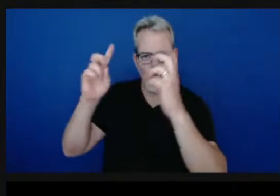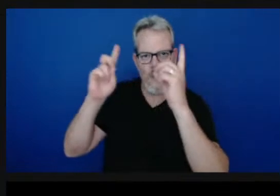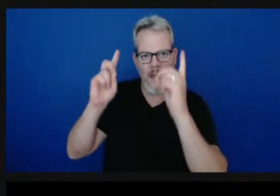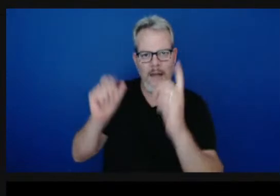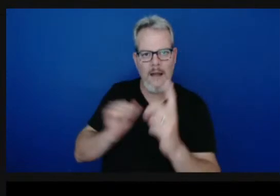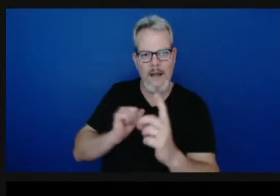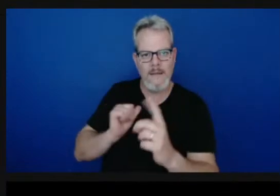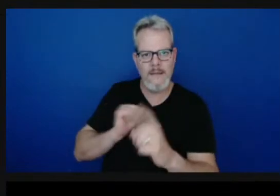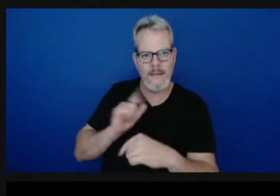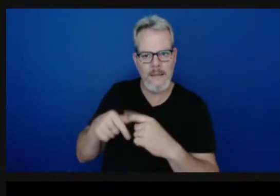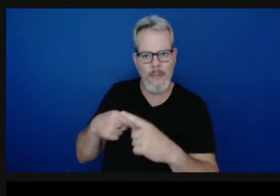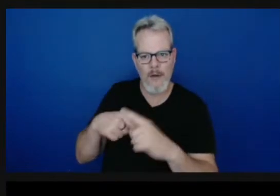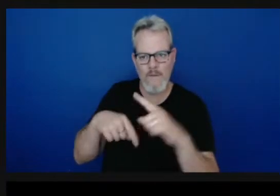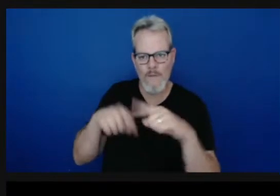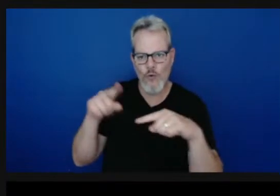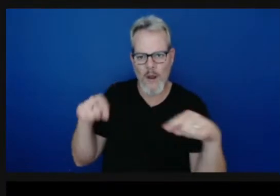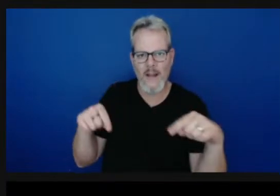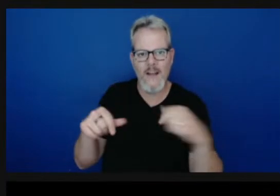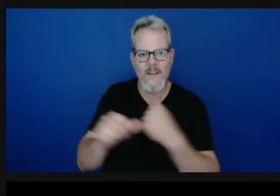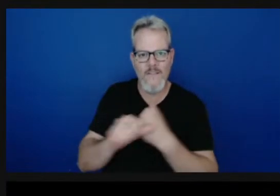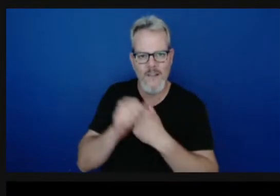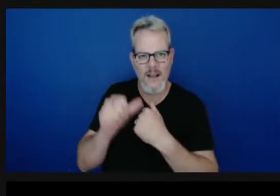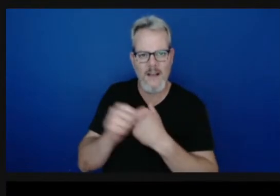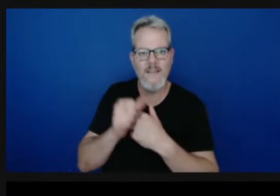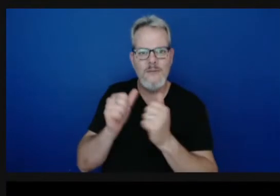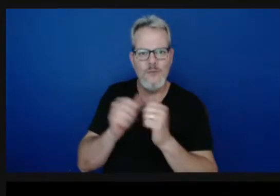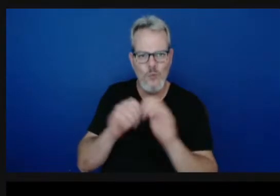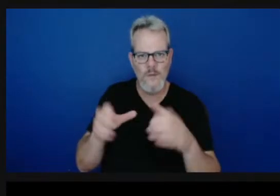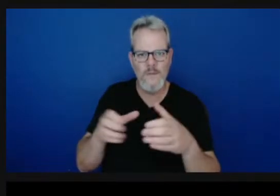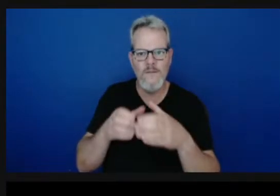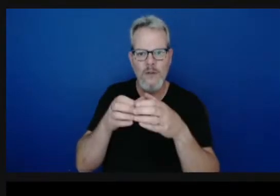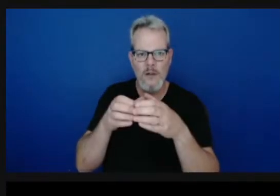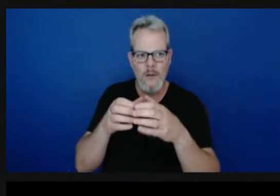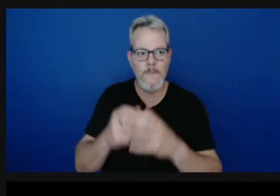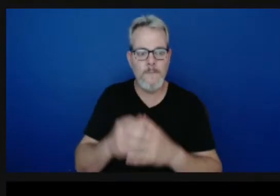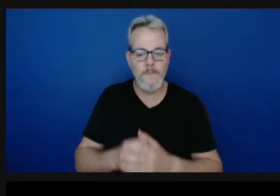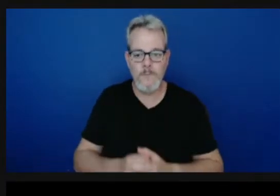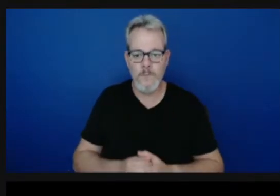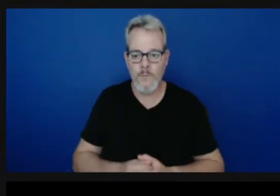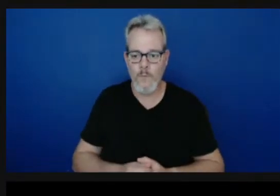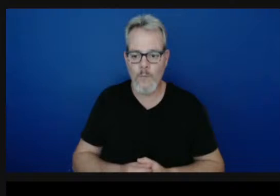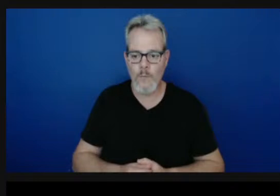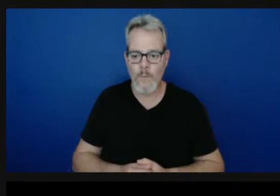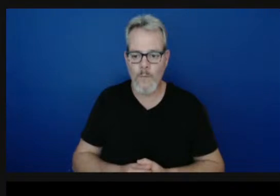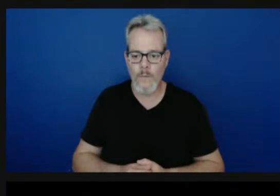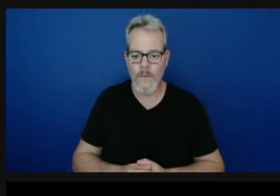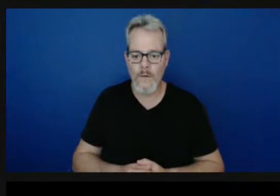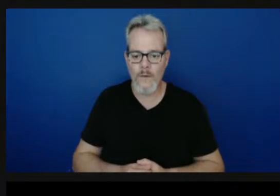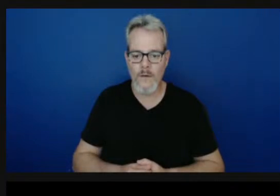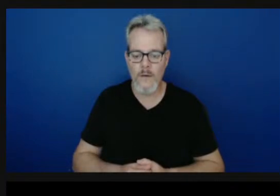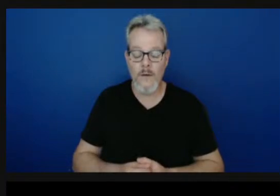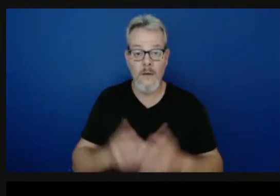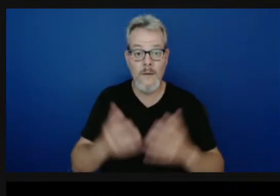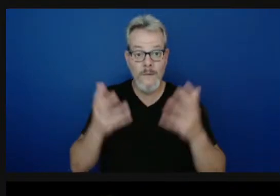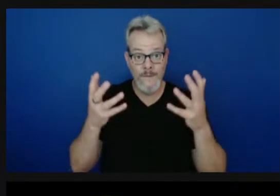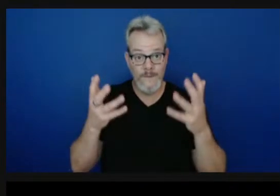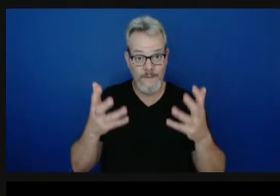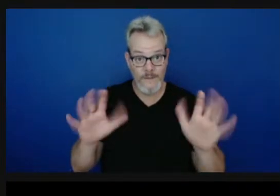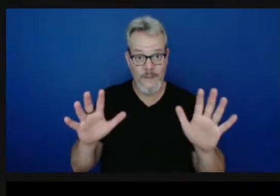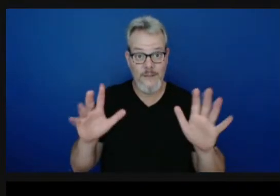and better prepare ourselves here. So that will be our monitoring segment. And with that, I will transition to Maunaloa.